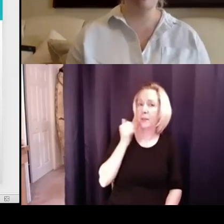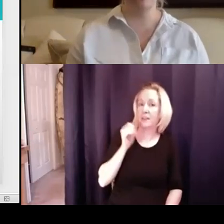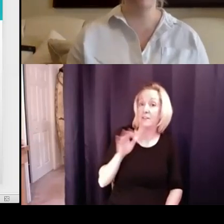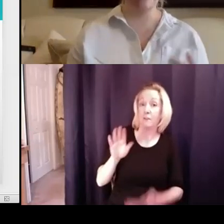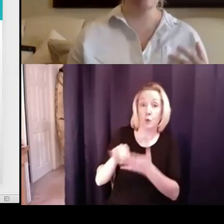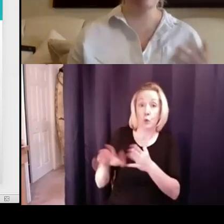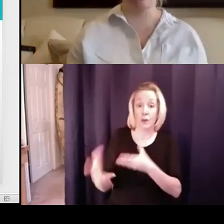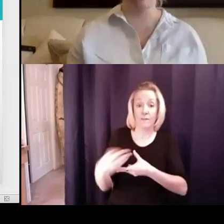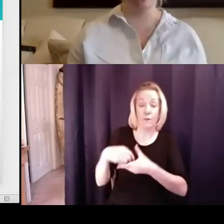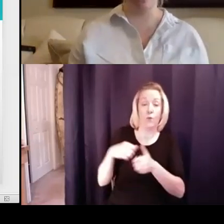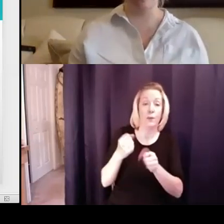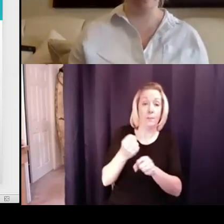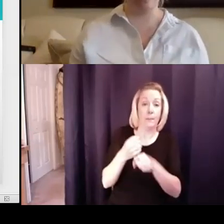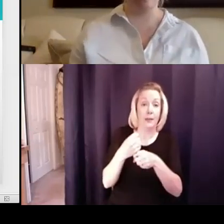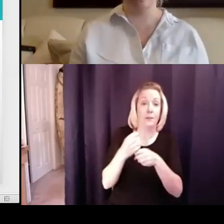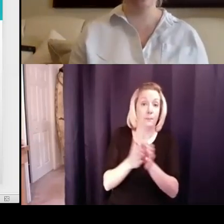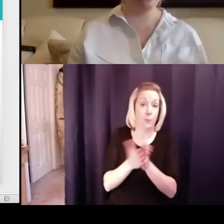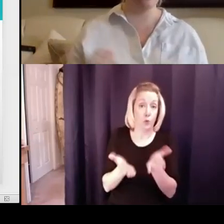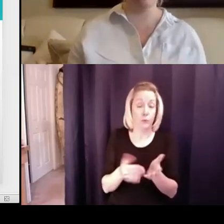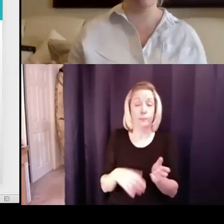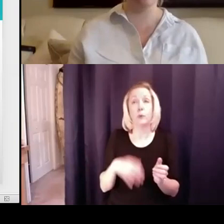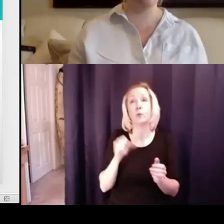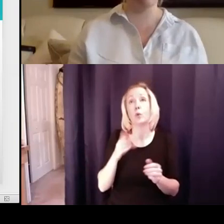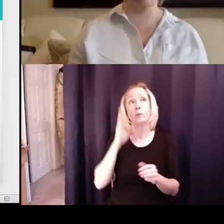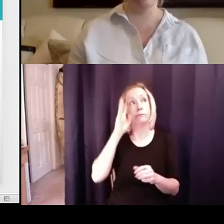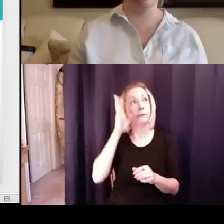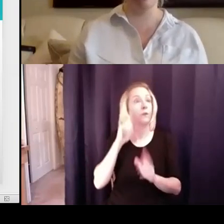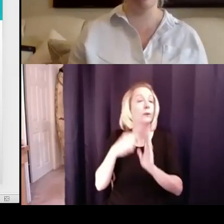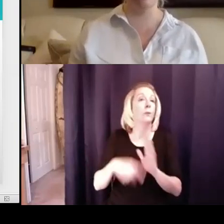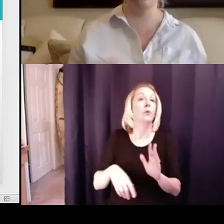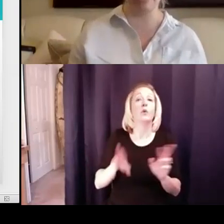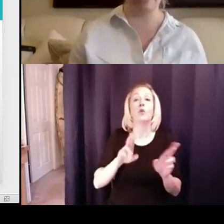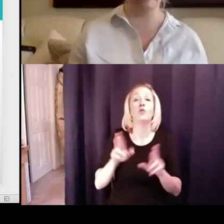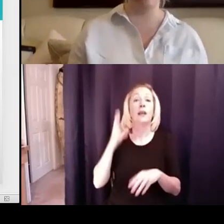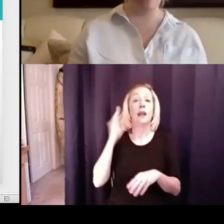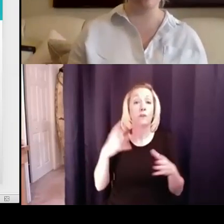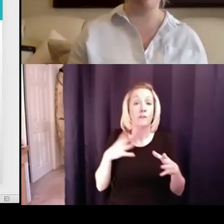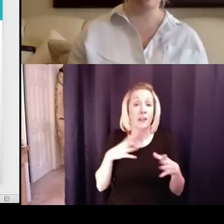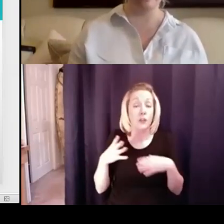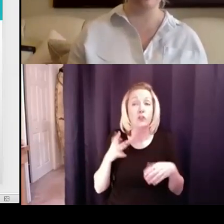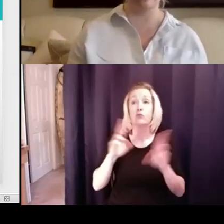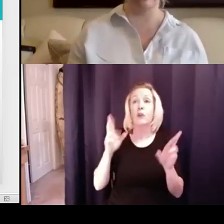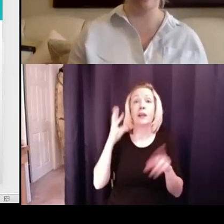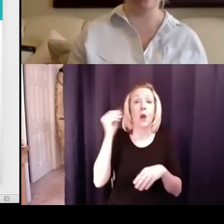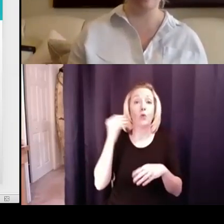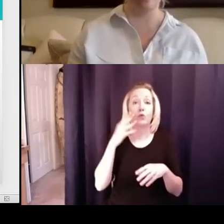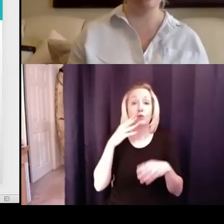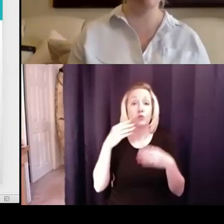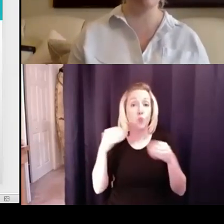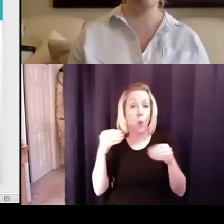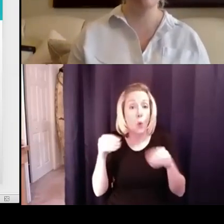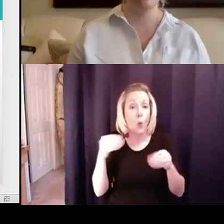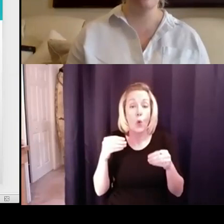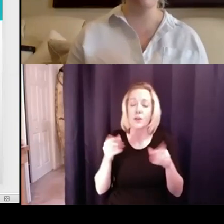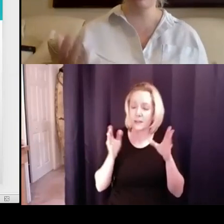maybe you guys, before you're going on vacation or going to the store or going to the park, you decide that you want to make this language experience